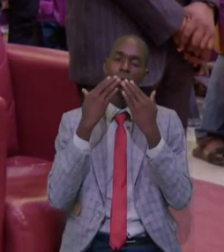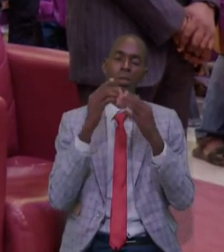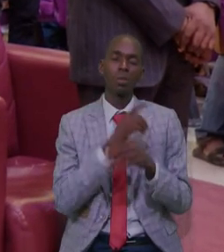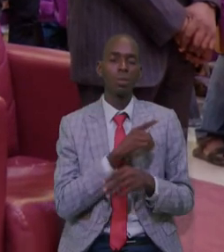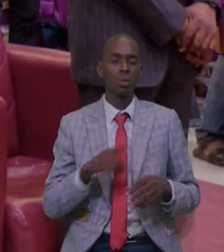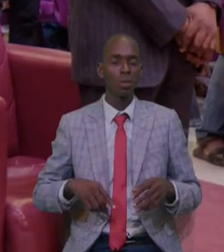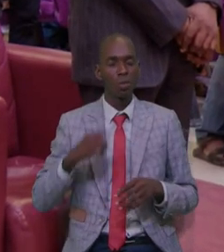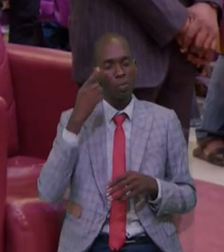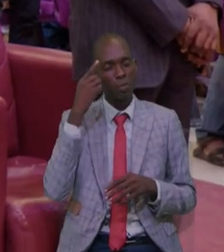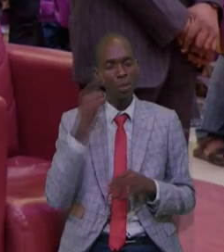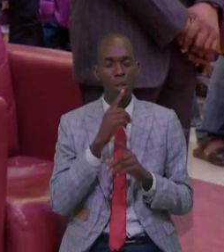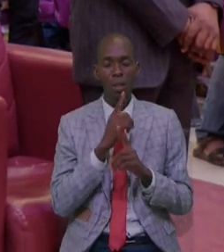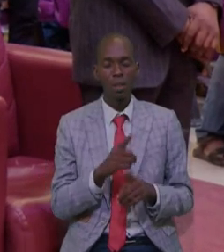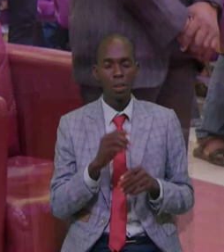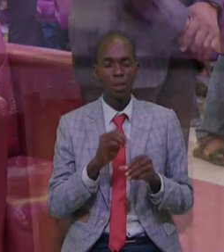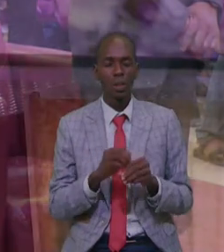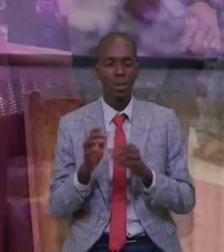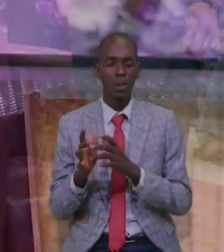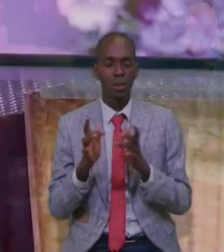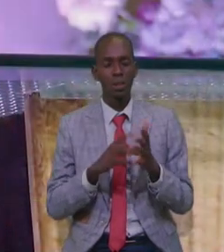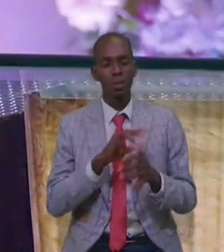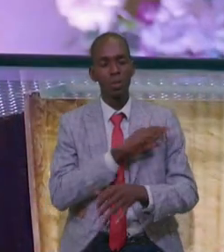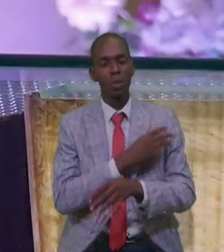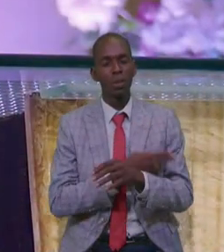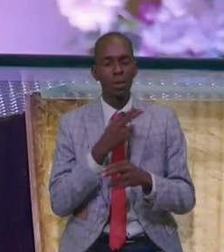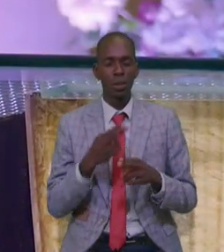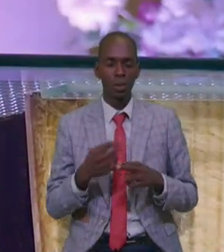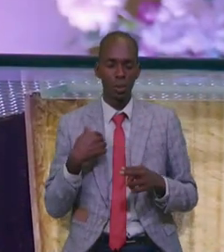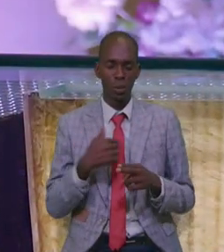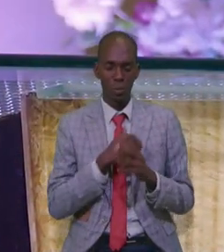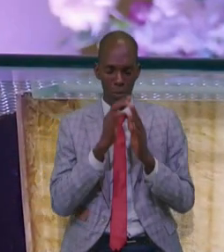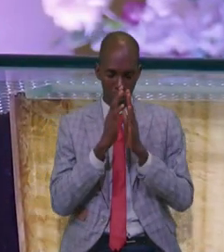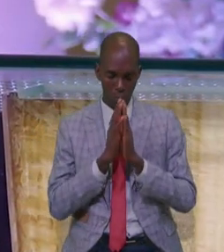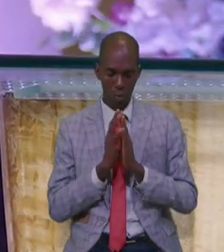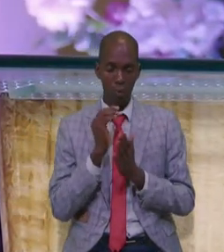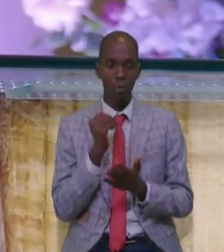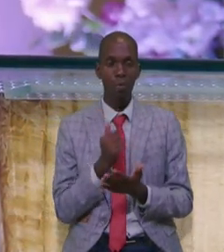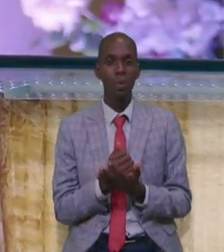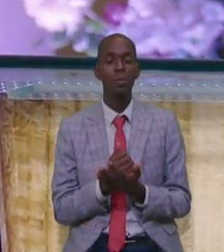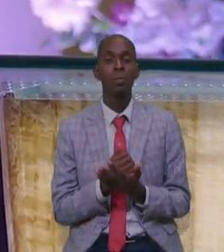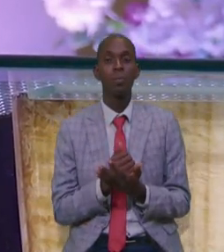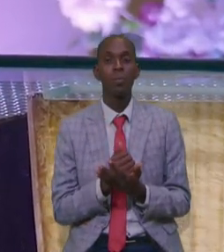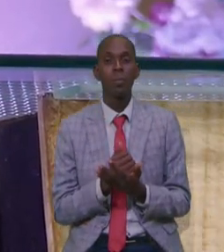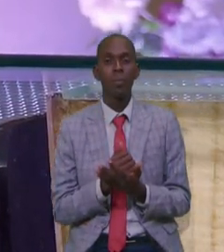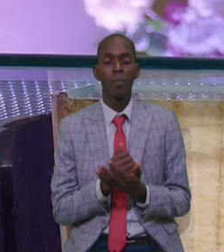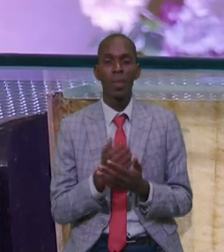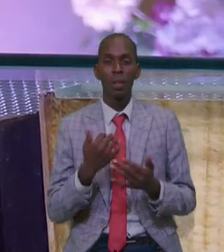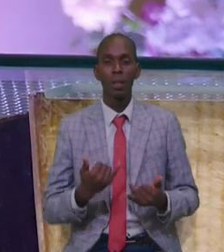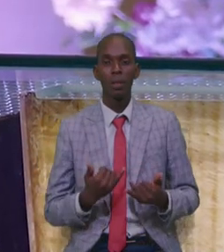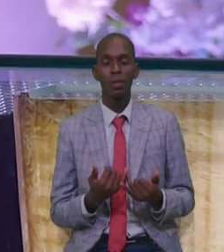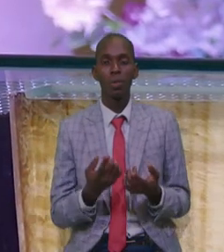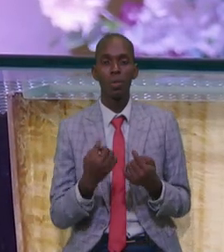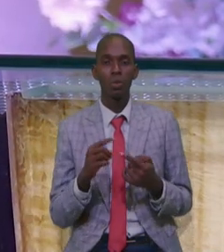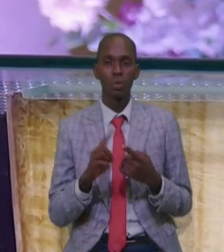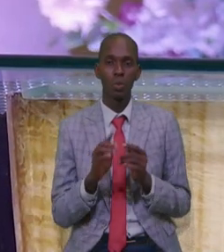answer. In Jesus' mighty name we pray. God bless you. You can sit down. We're coming back to the book